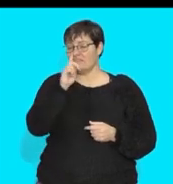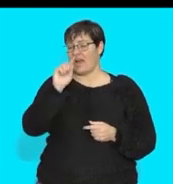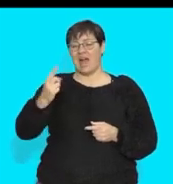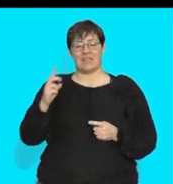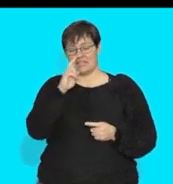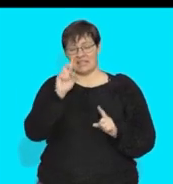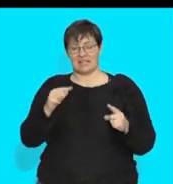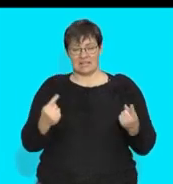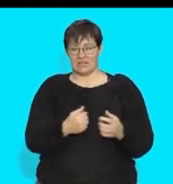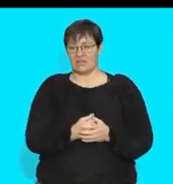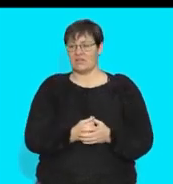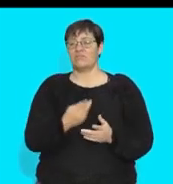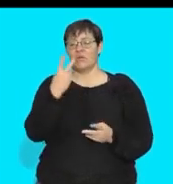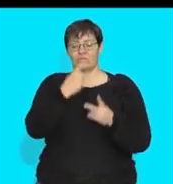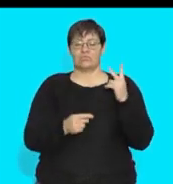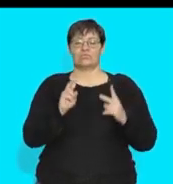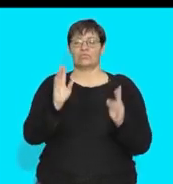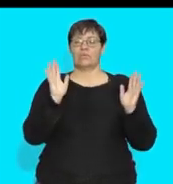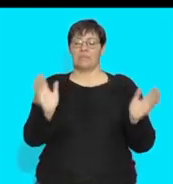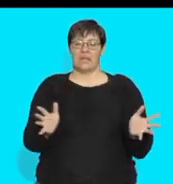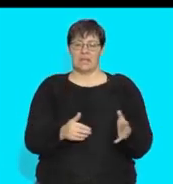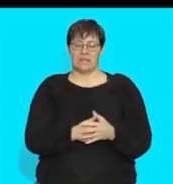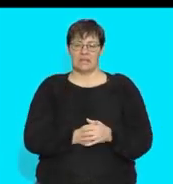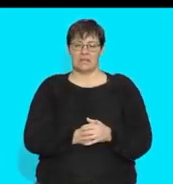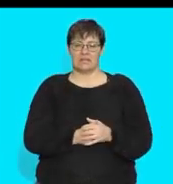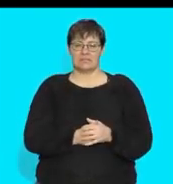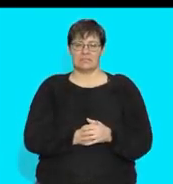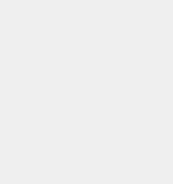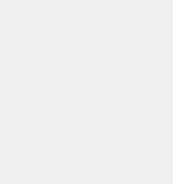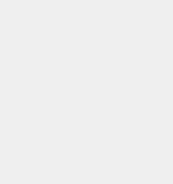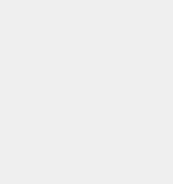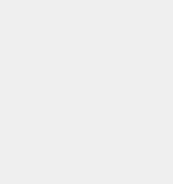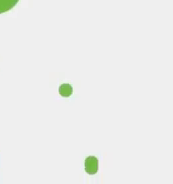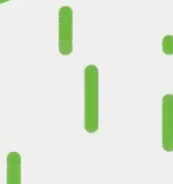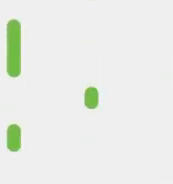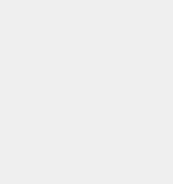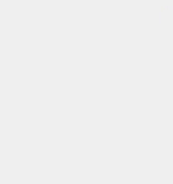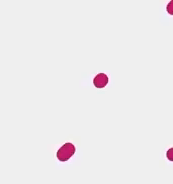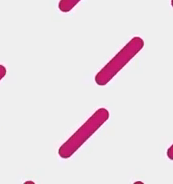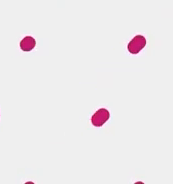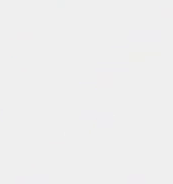can't see the rest of it. So there is only 2 over here.